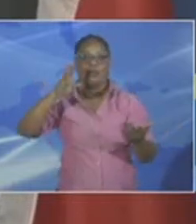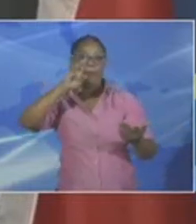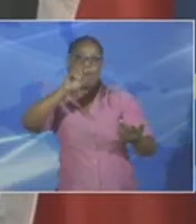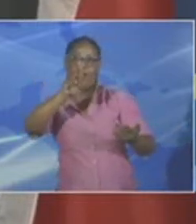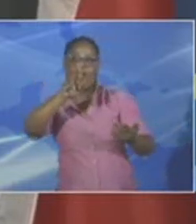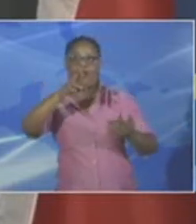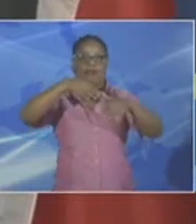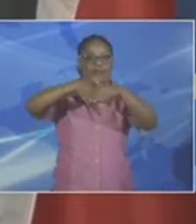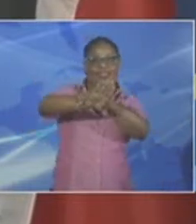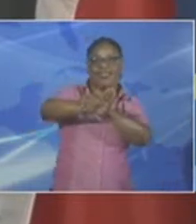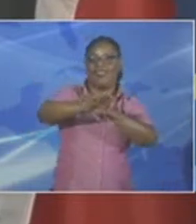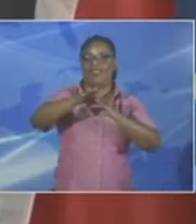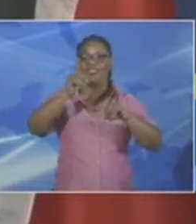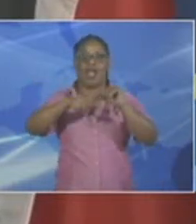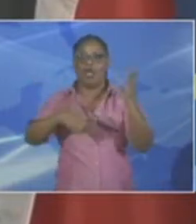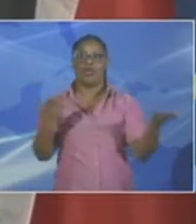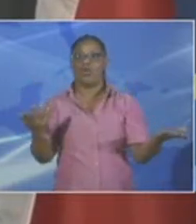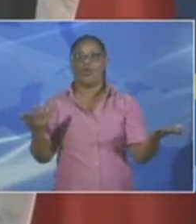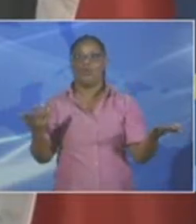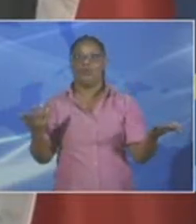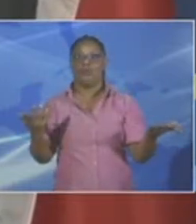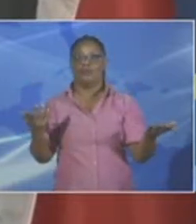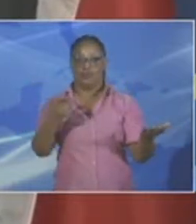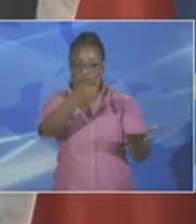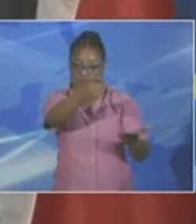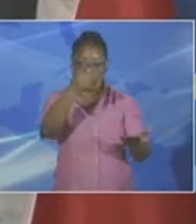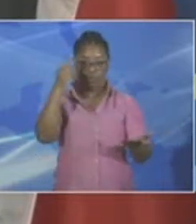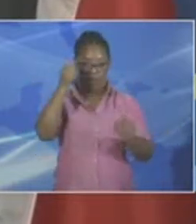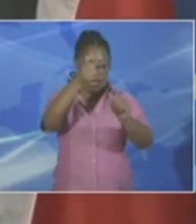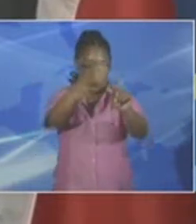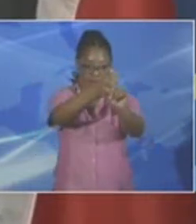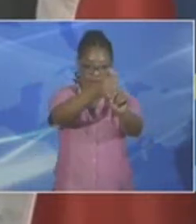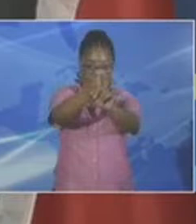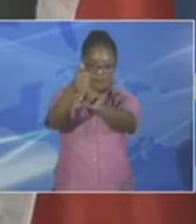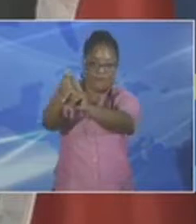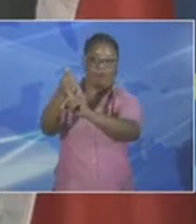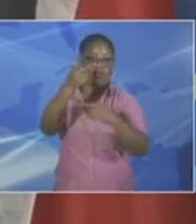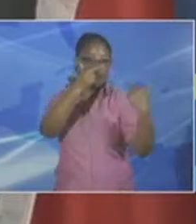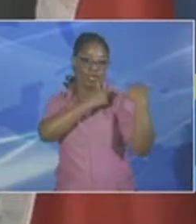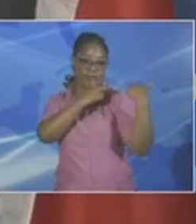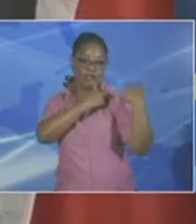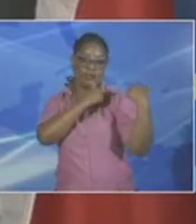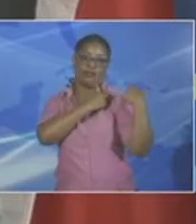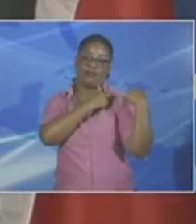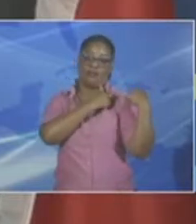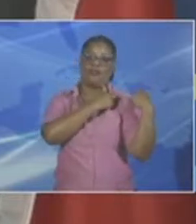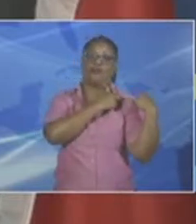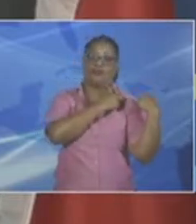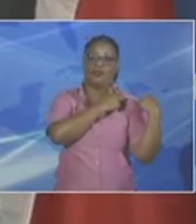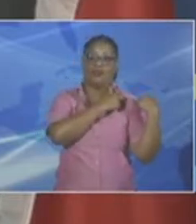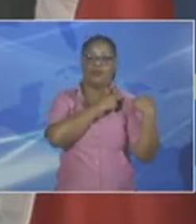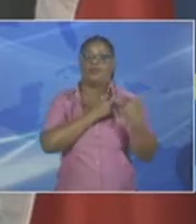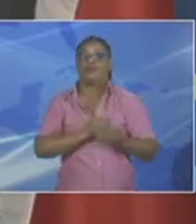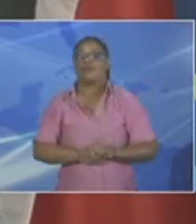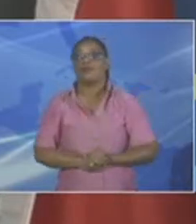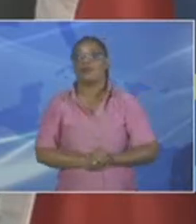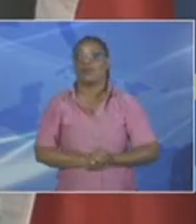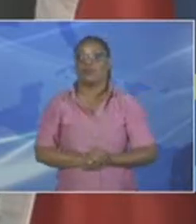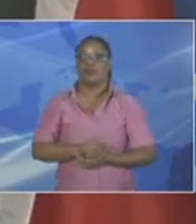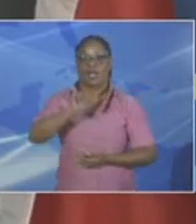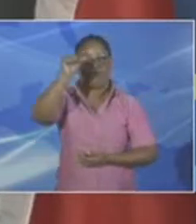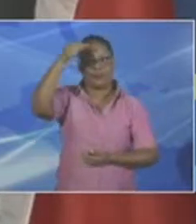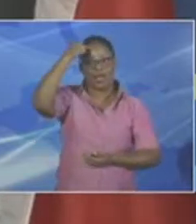and that's why the personal responsibility cannot be overstated, because the government is no